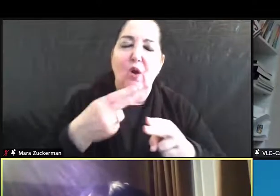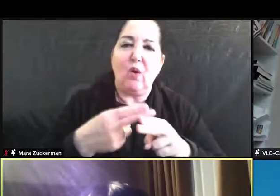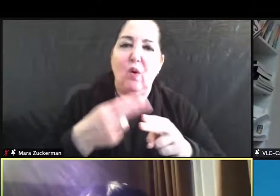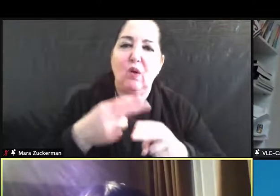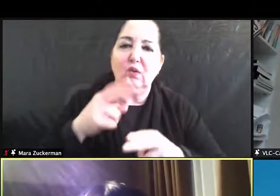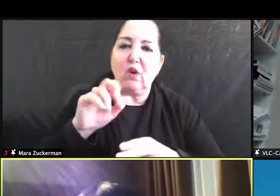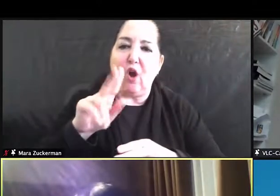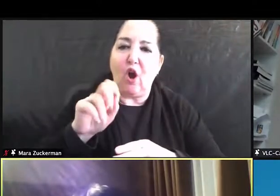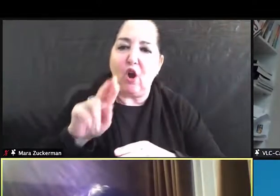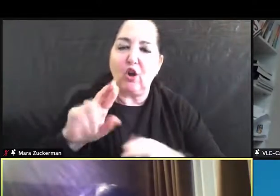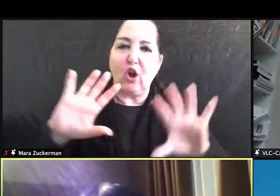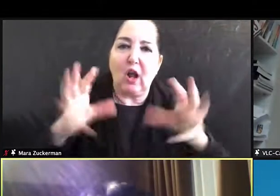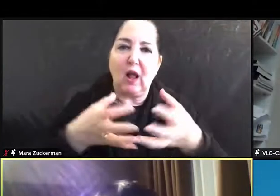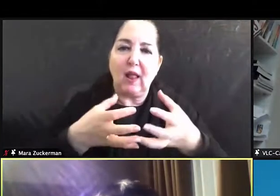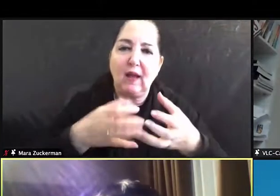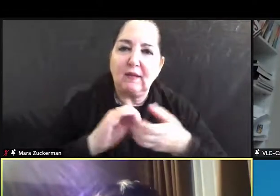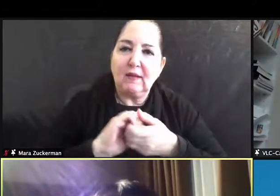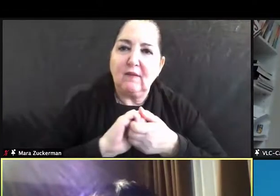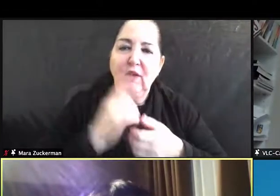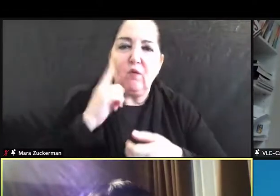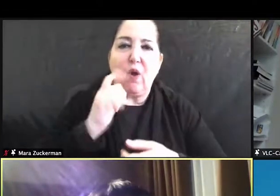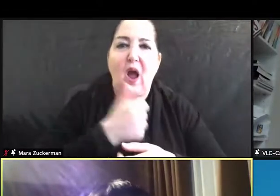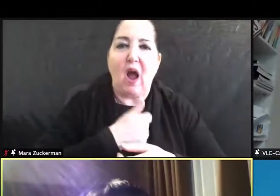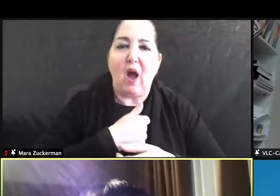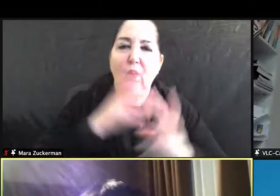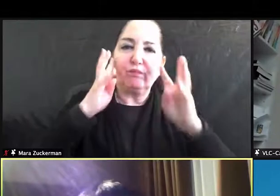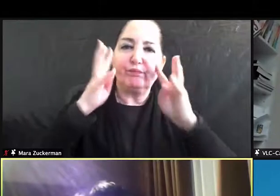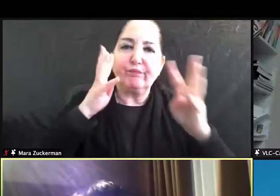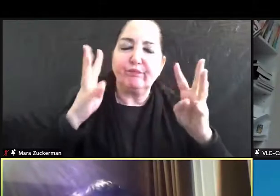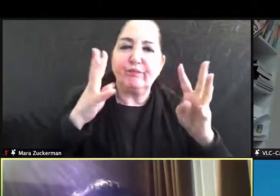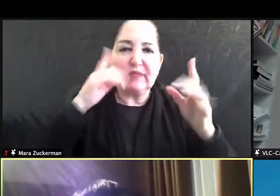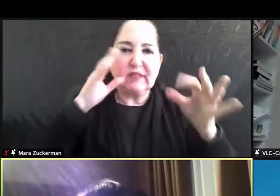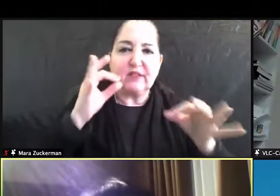our, let's say, like manifesto and principle called Collective as School.